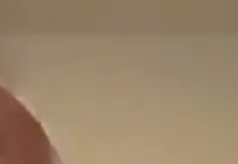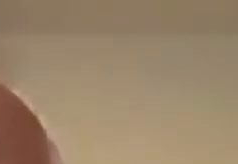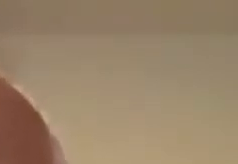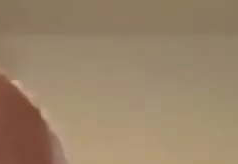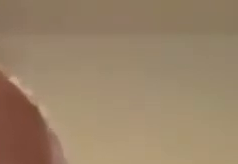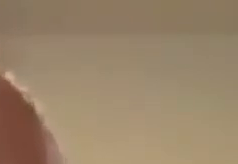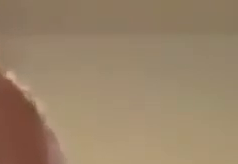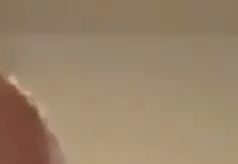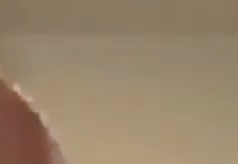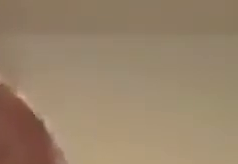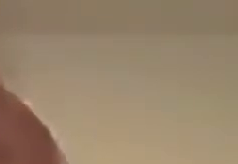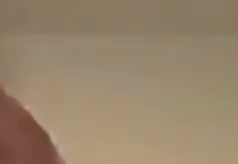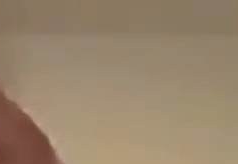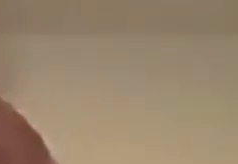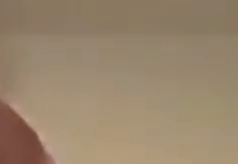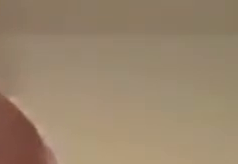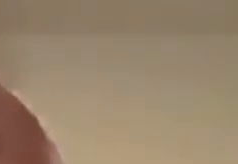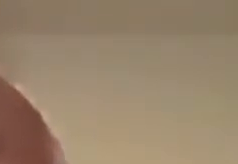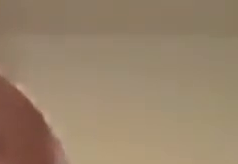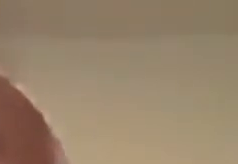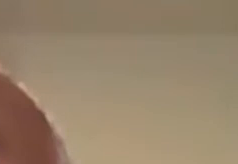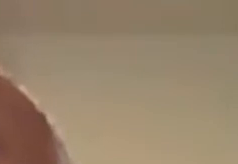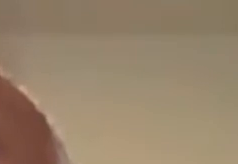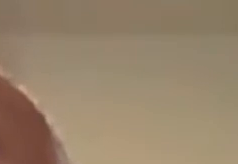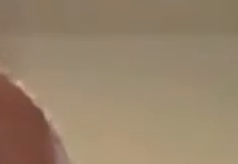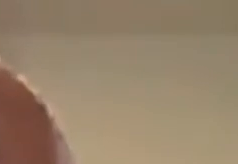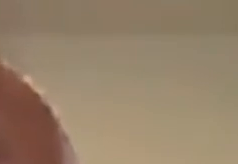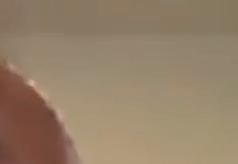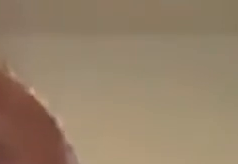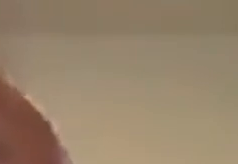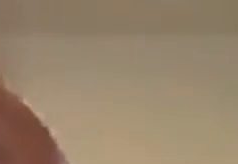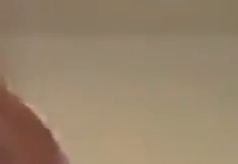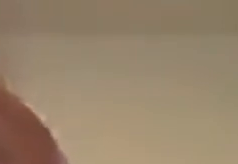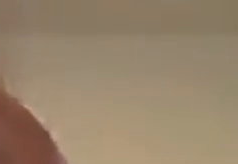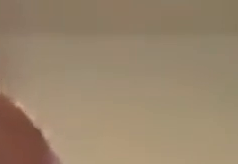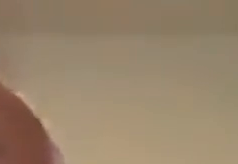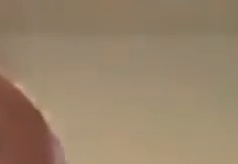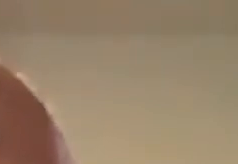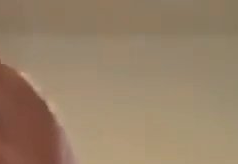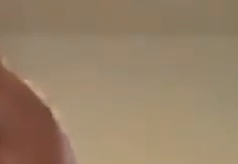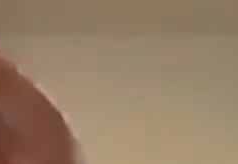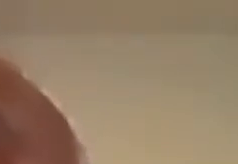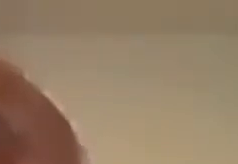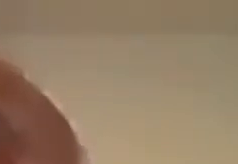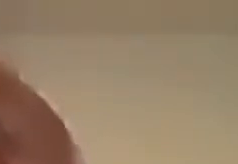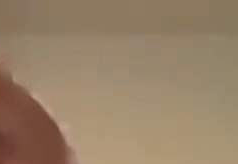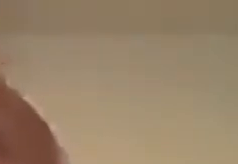free to love Him and free to love each other. And part of that